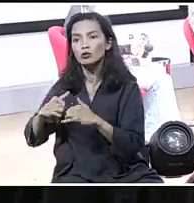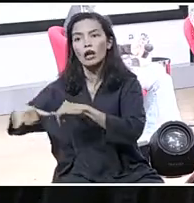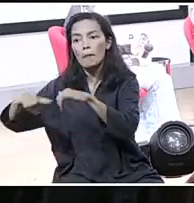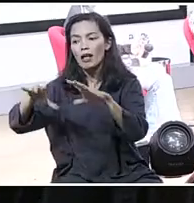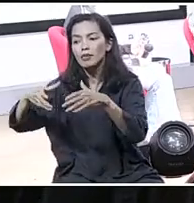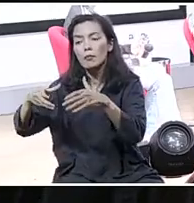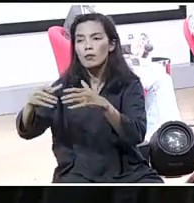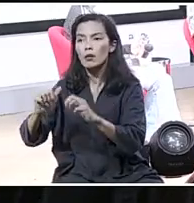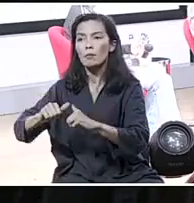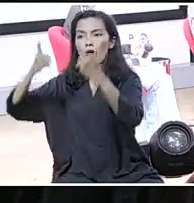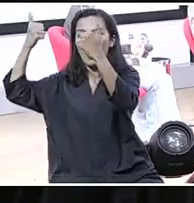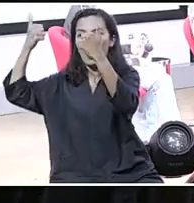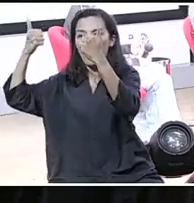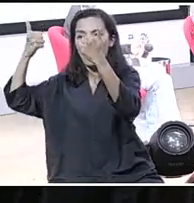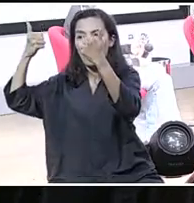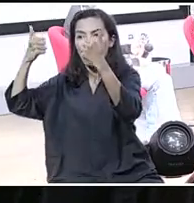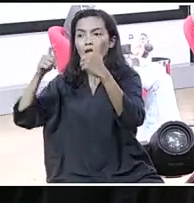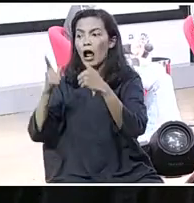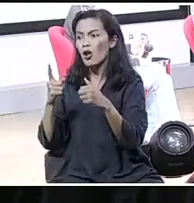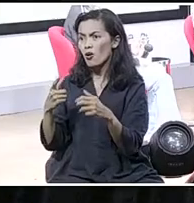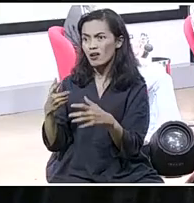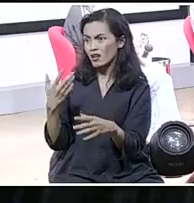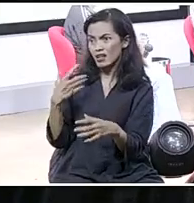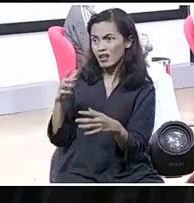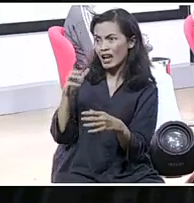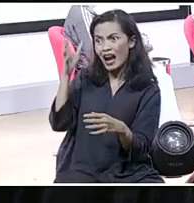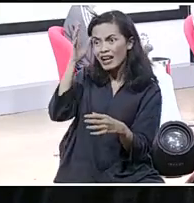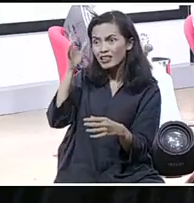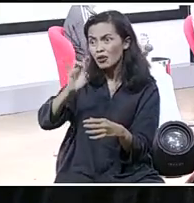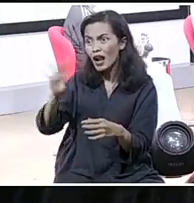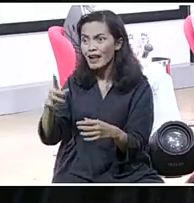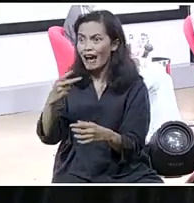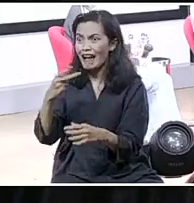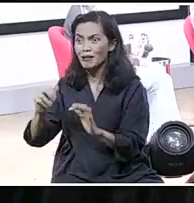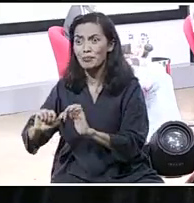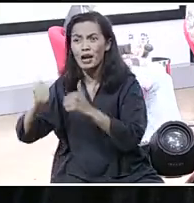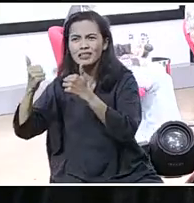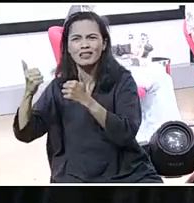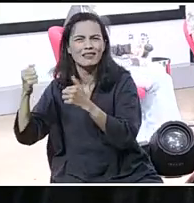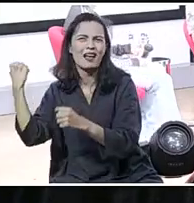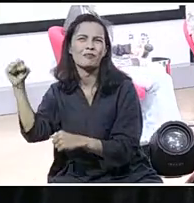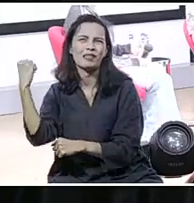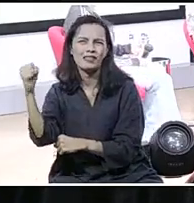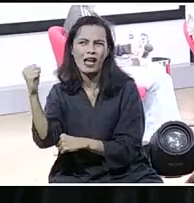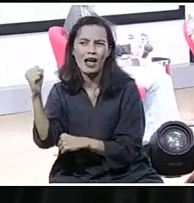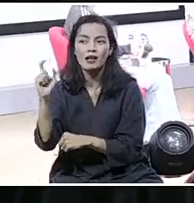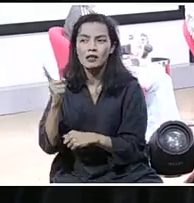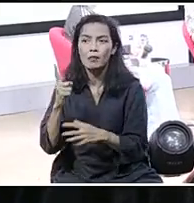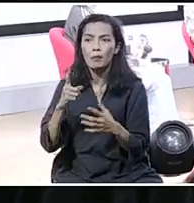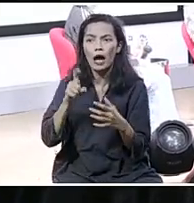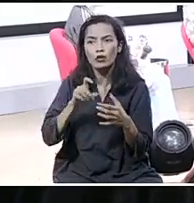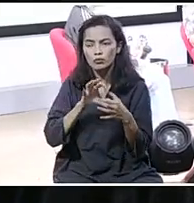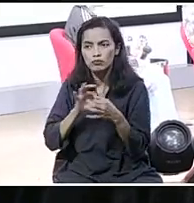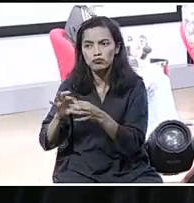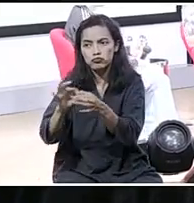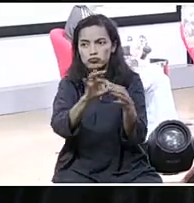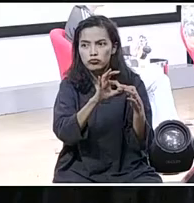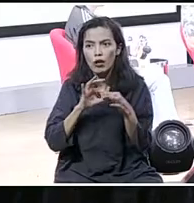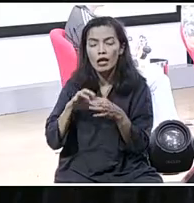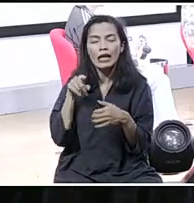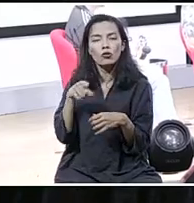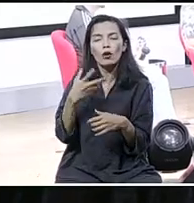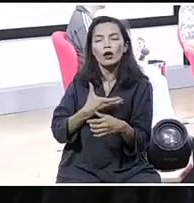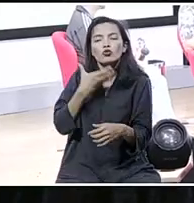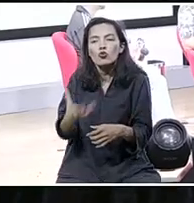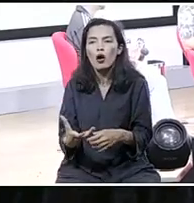try to work with people, if you don't try to understand other people, you're not going to be successful. We're not going to be successful. So those are some of the things that I love